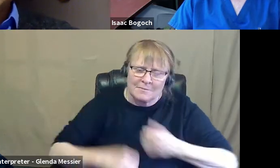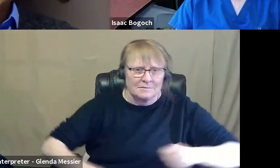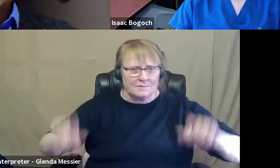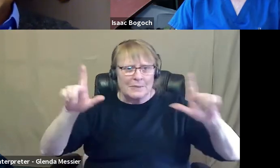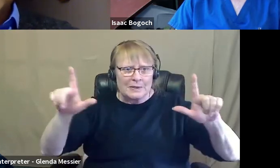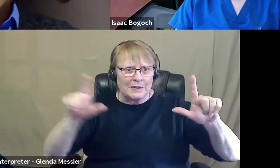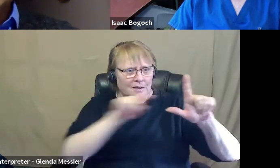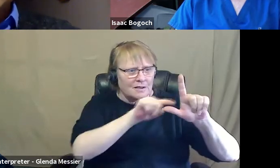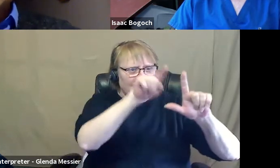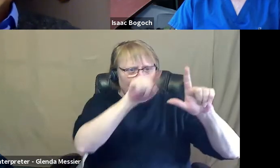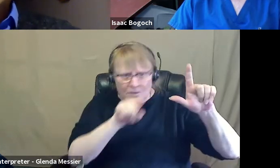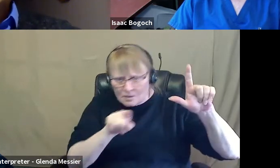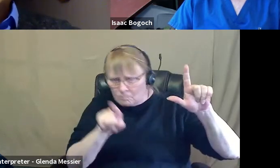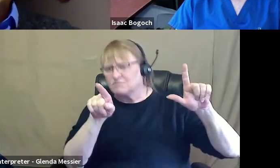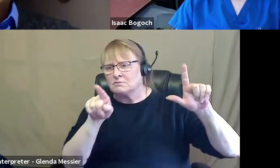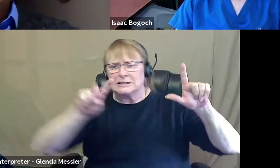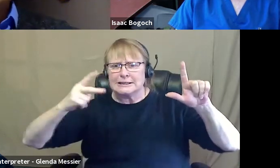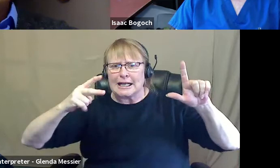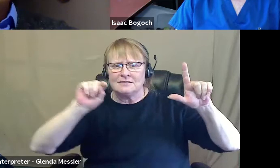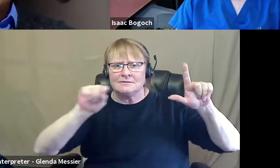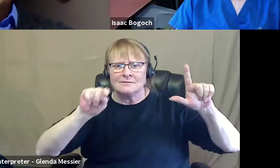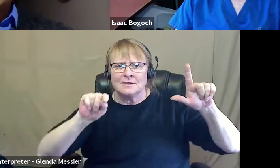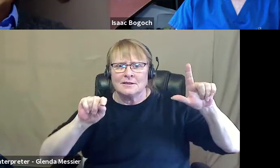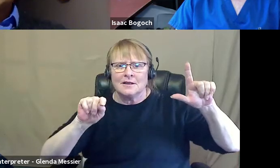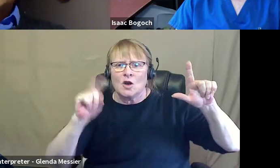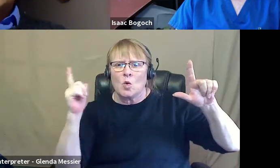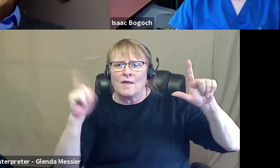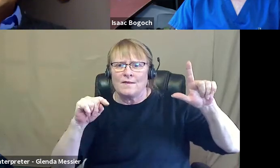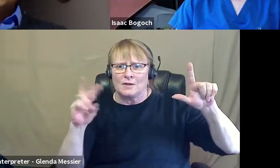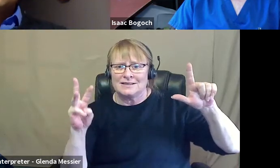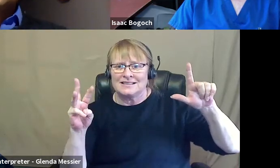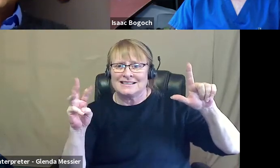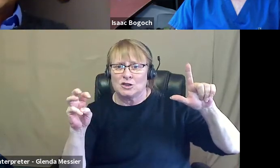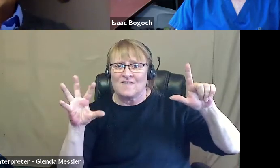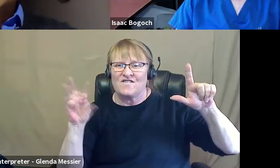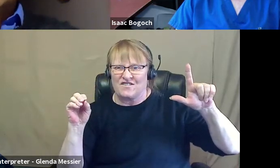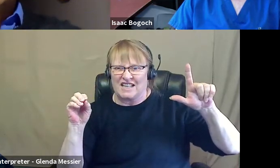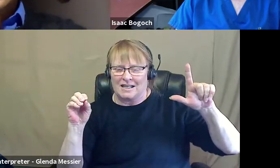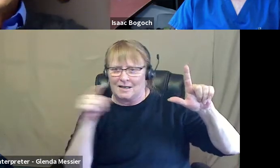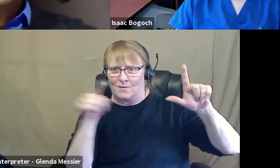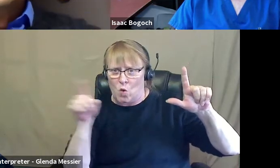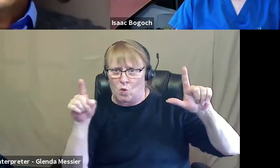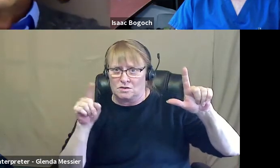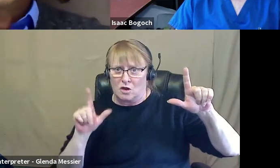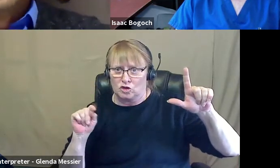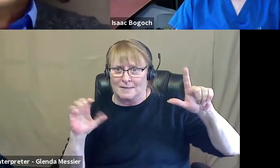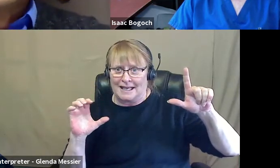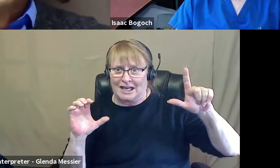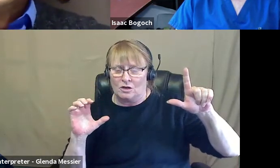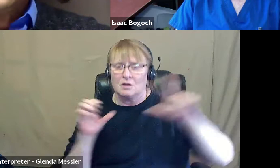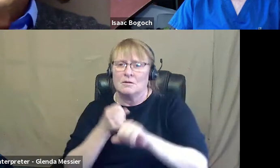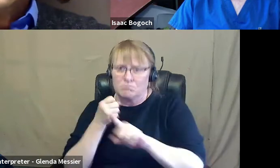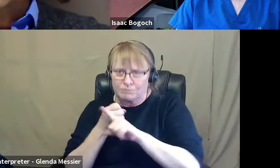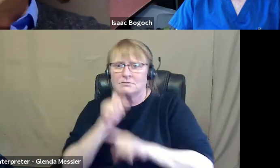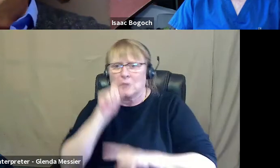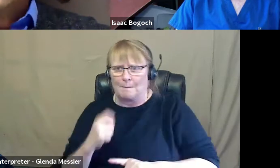of that second wave that we hit 1,650 residents in long-term care that actually were COVID positive,